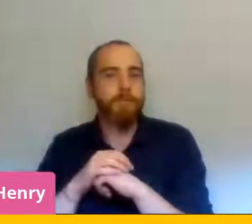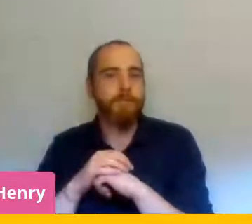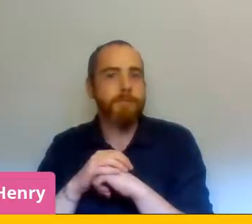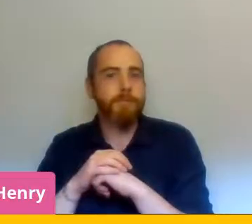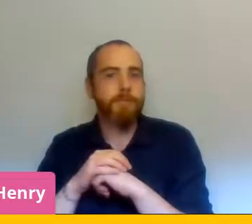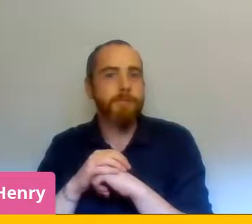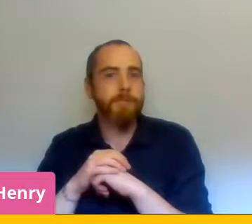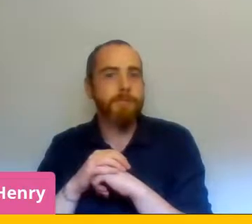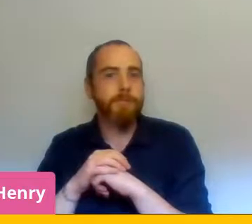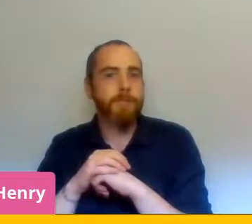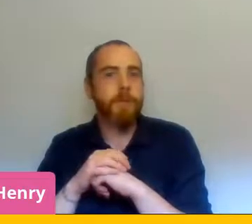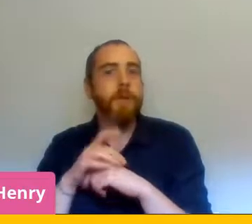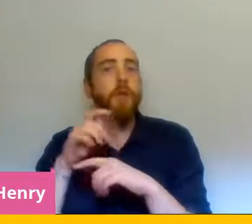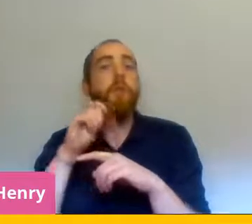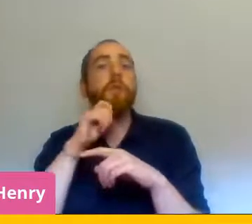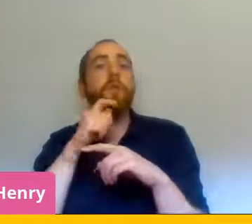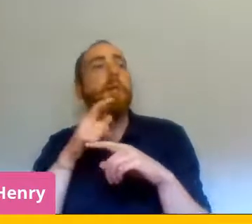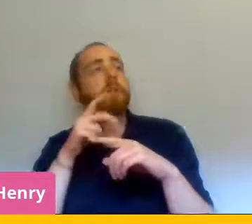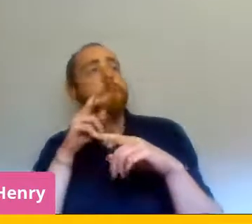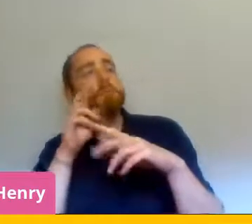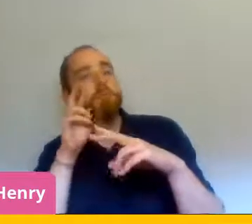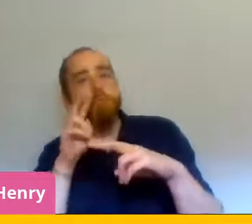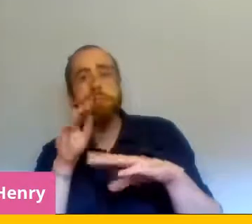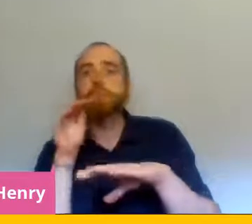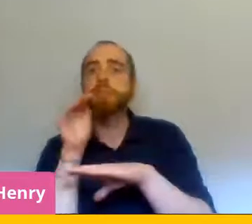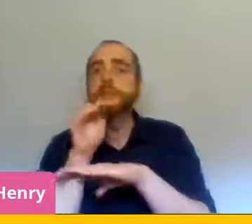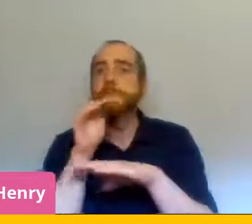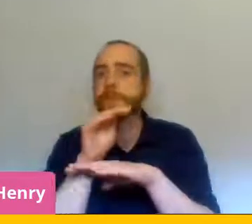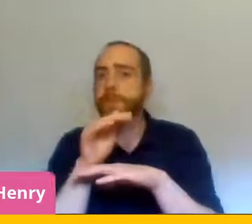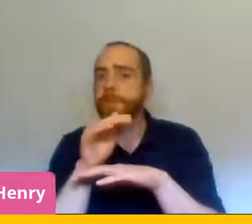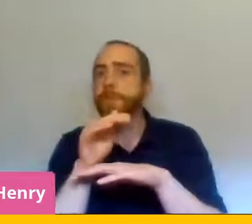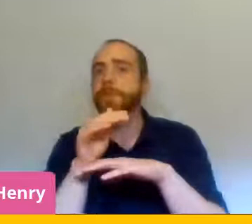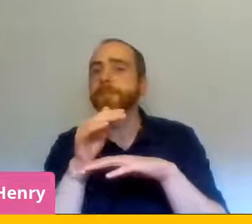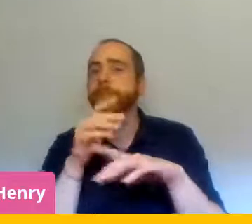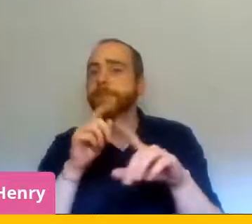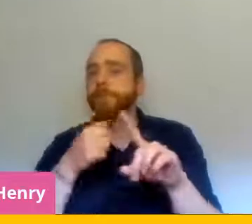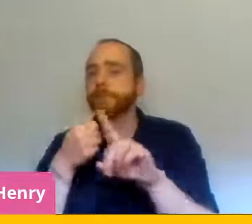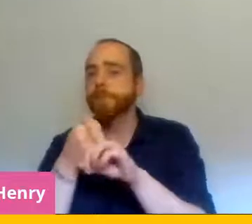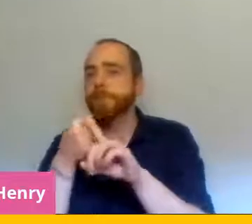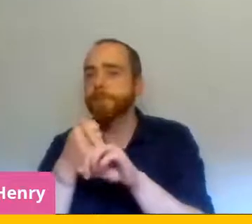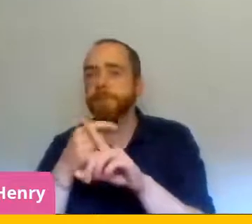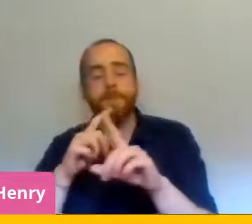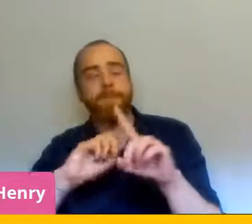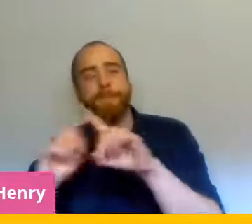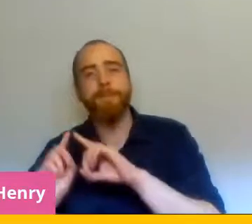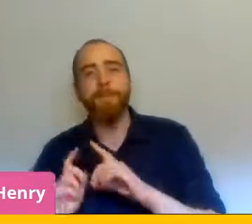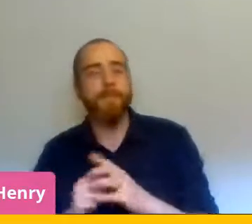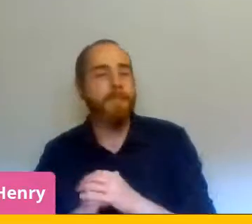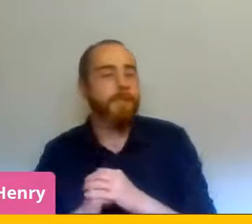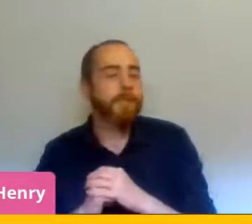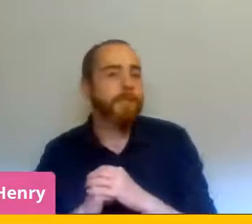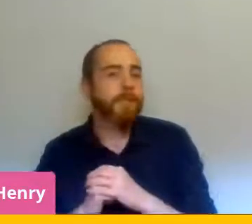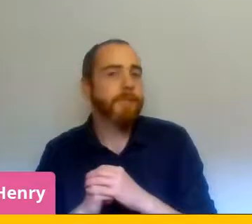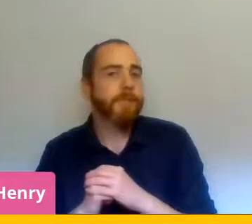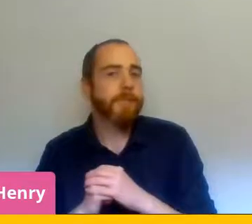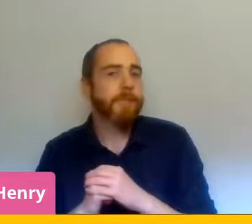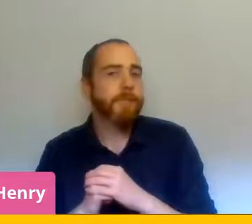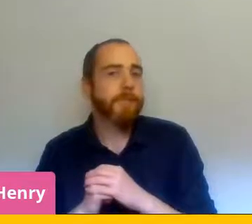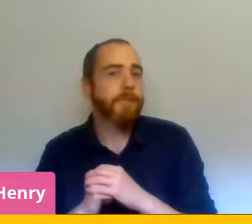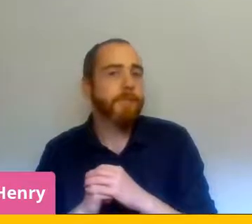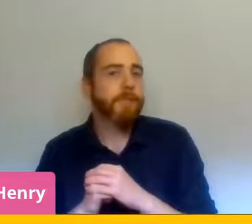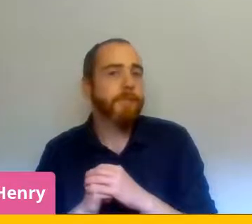uniting the students. That's something we did in that campaign, so I think we're going to look at that in the future as well. I've been looking through some of the things that people have been